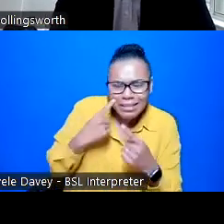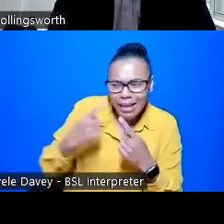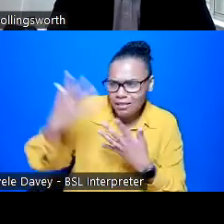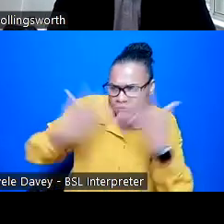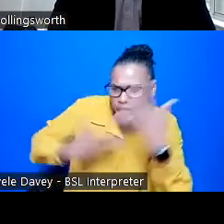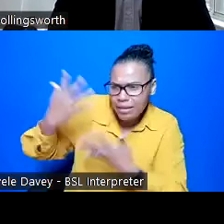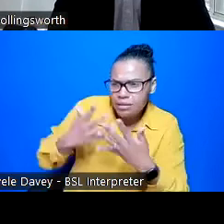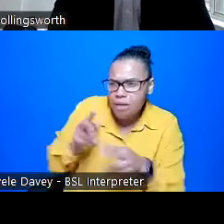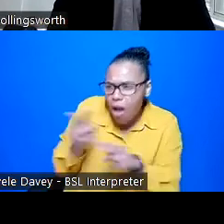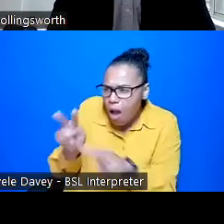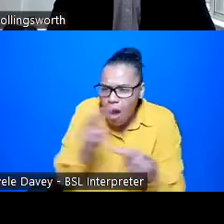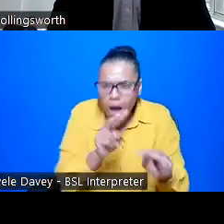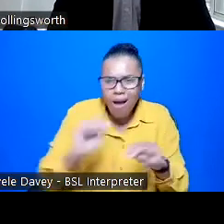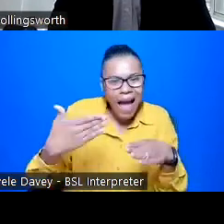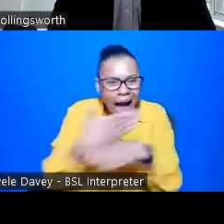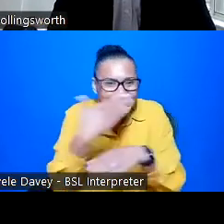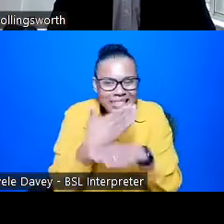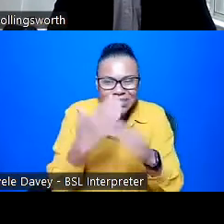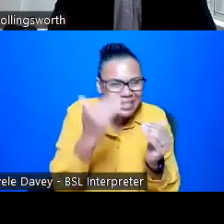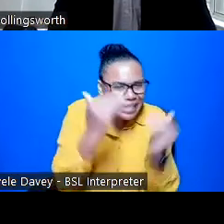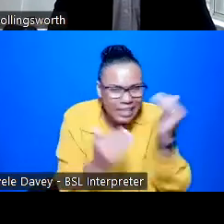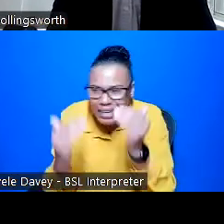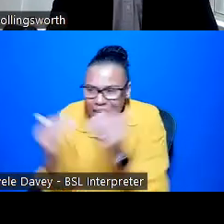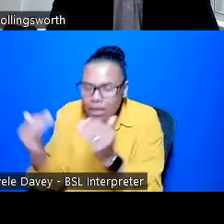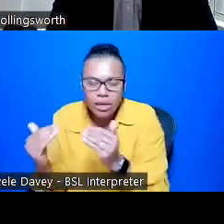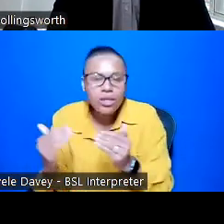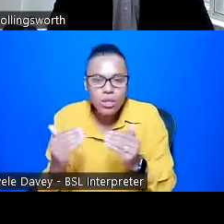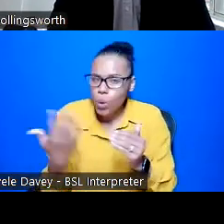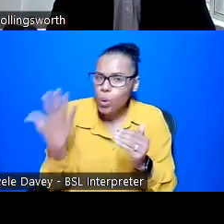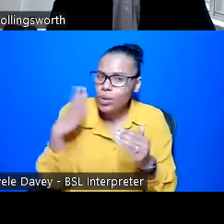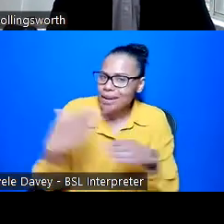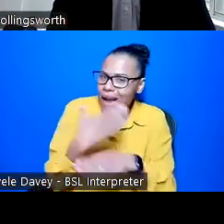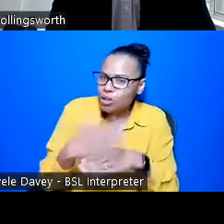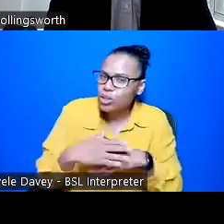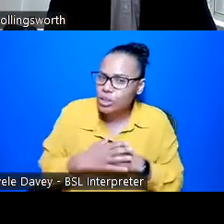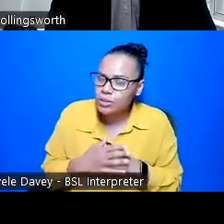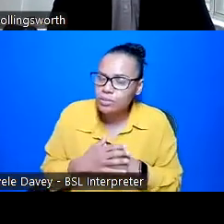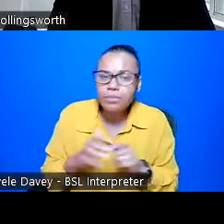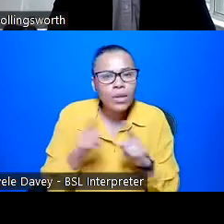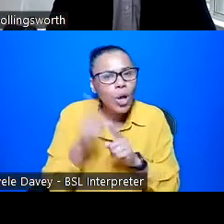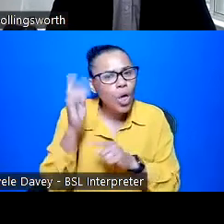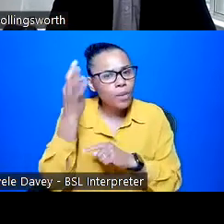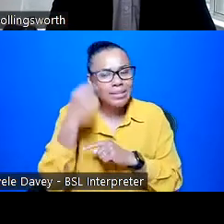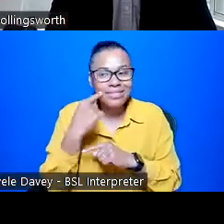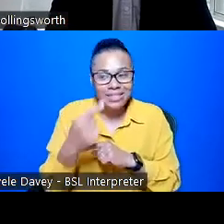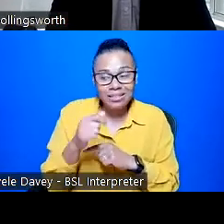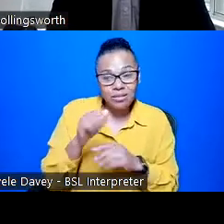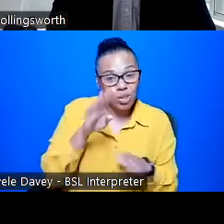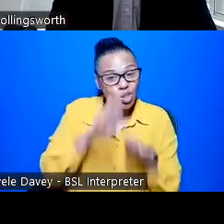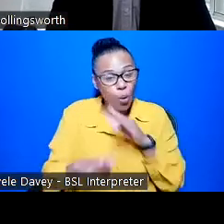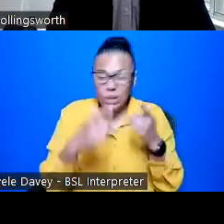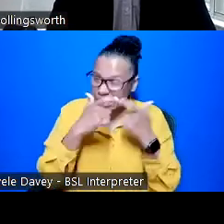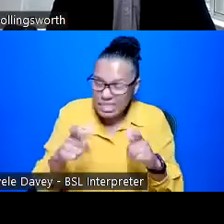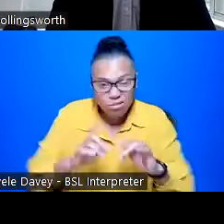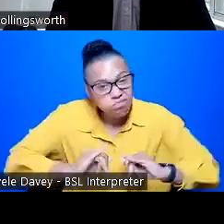terms of activity levels. But as the Minister also mentioned, there's a continued prevalence of racism in sport that are